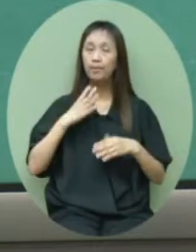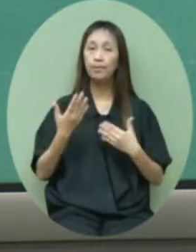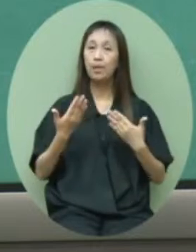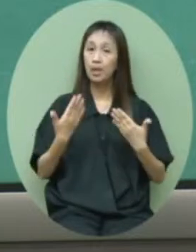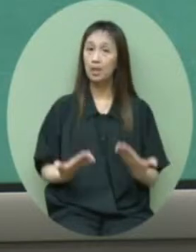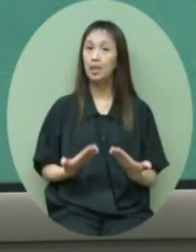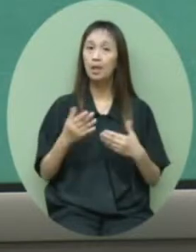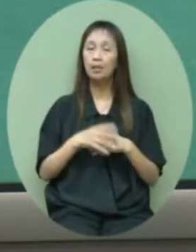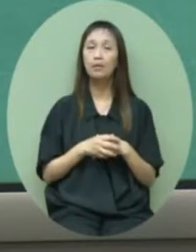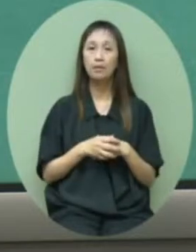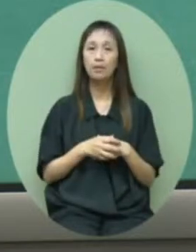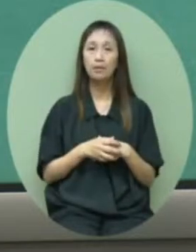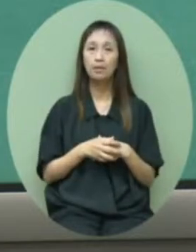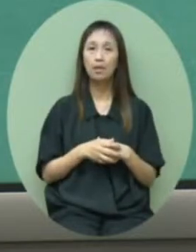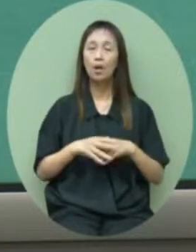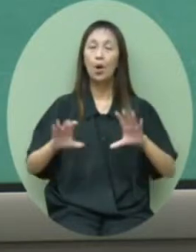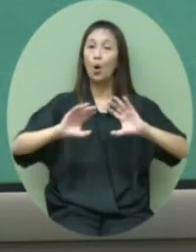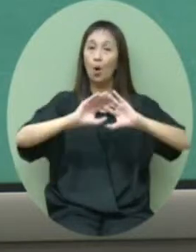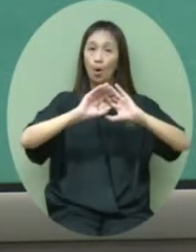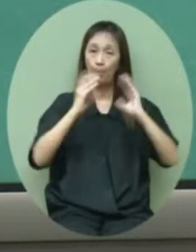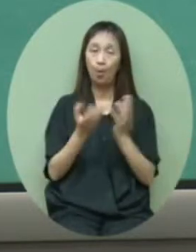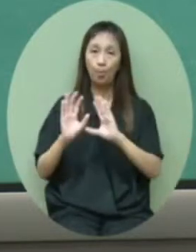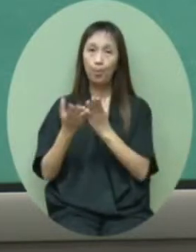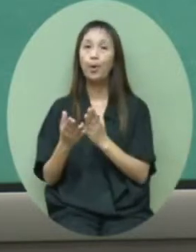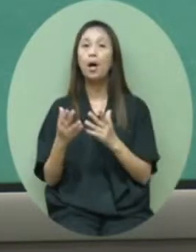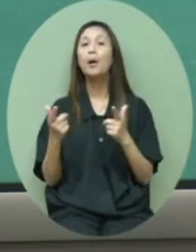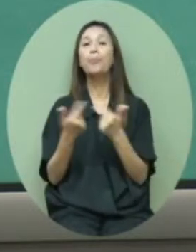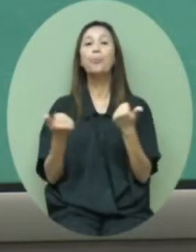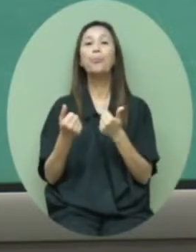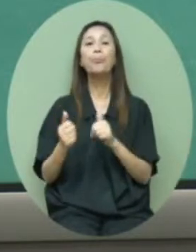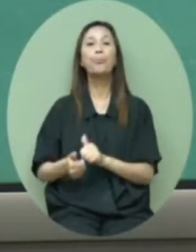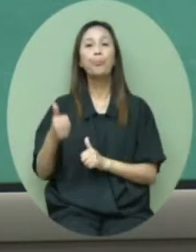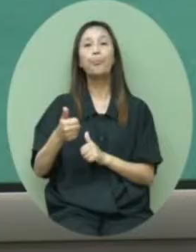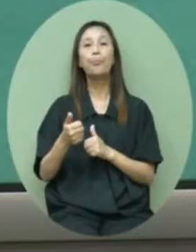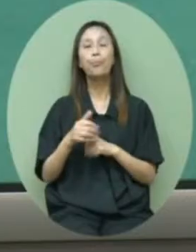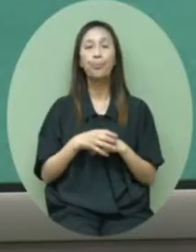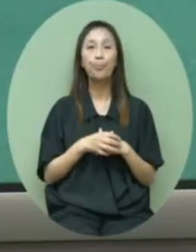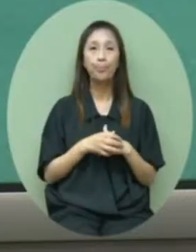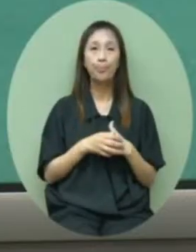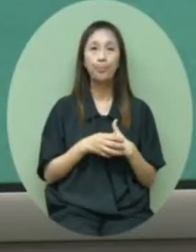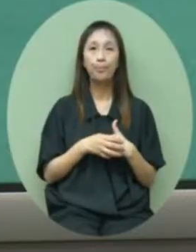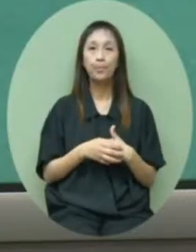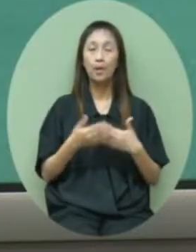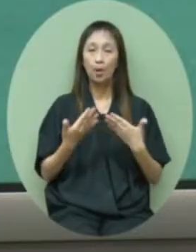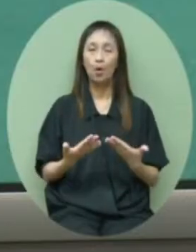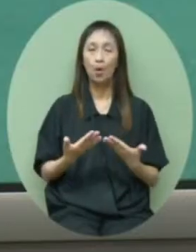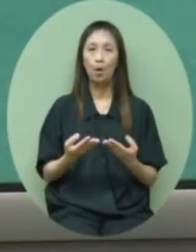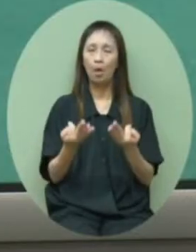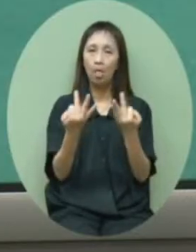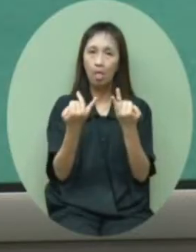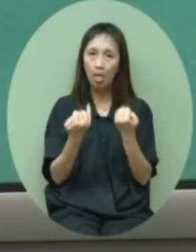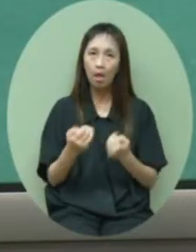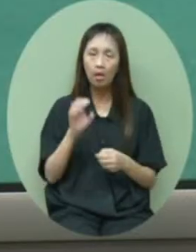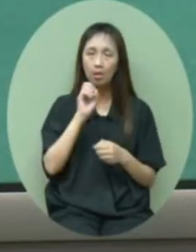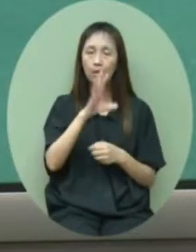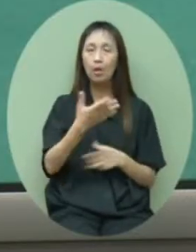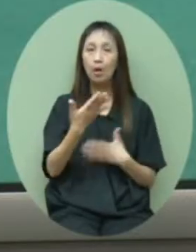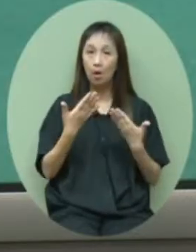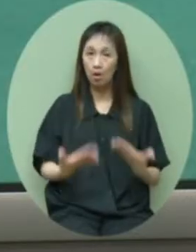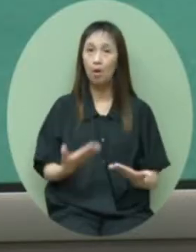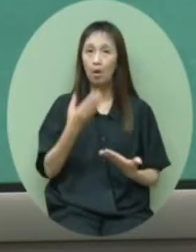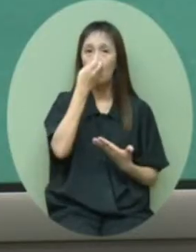I will report to you on the progress. And at the moment, departments are able to meet